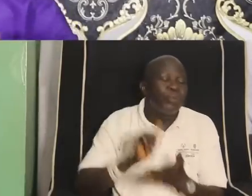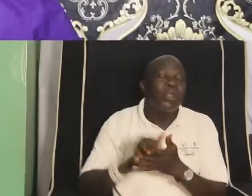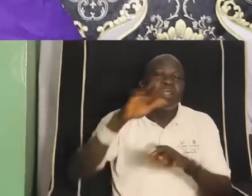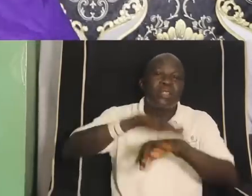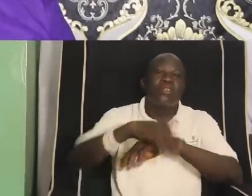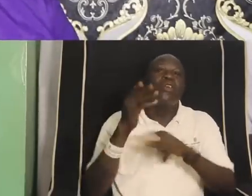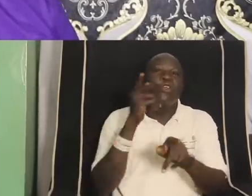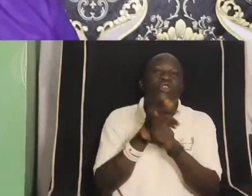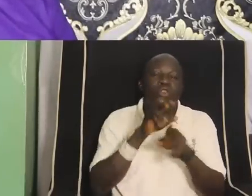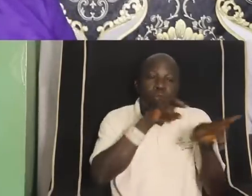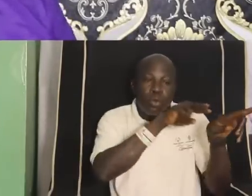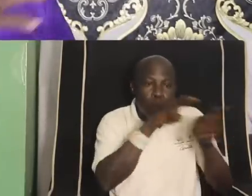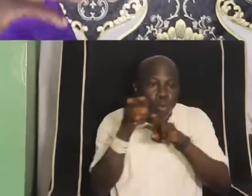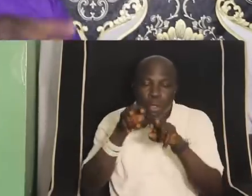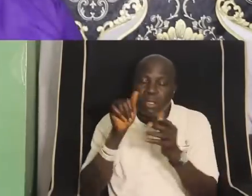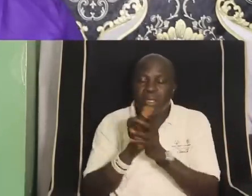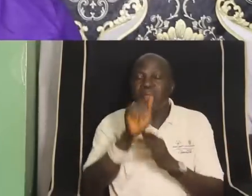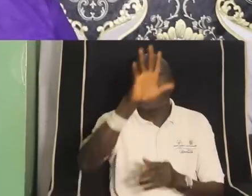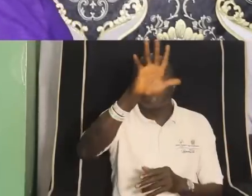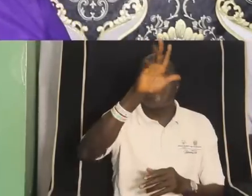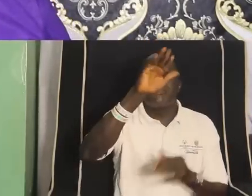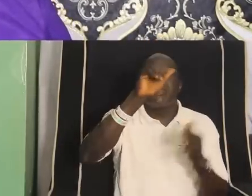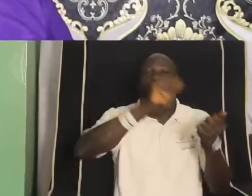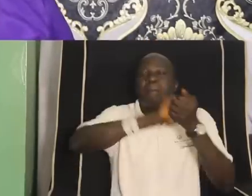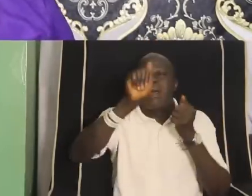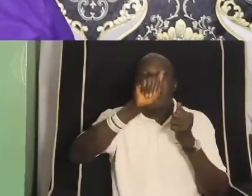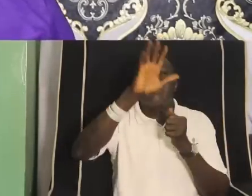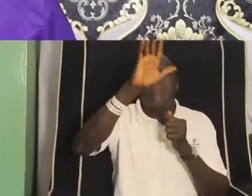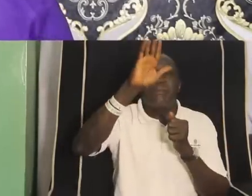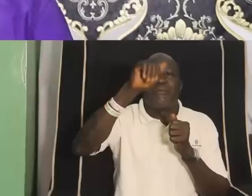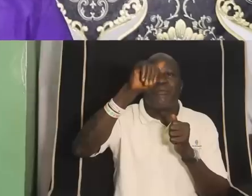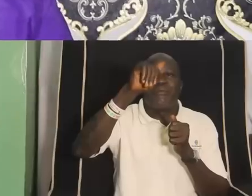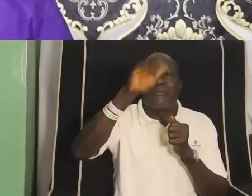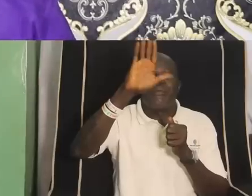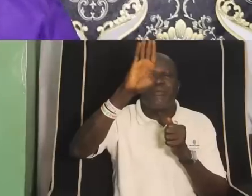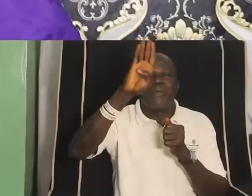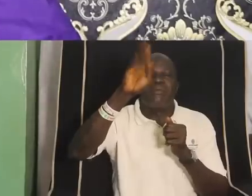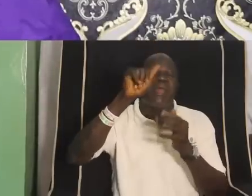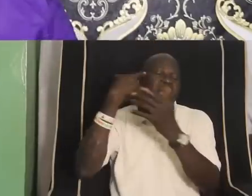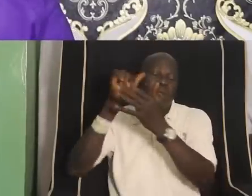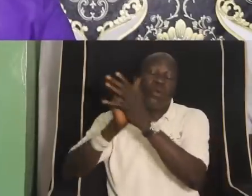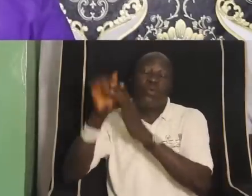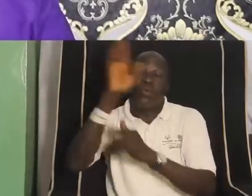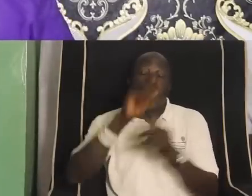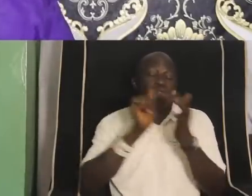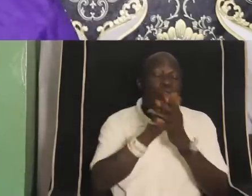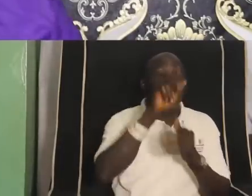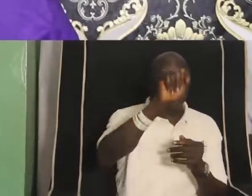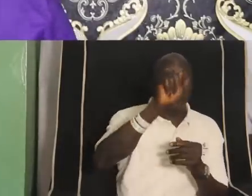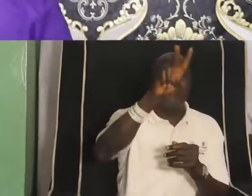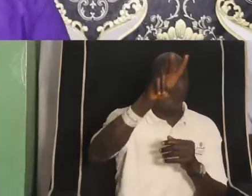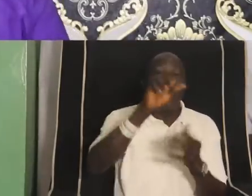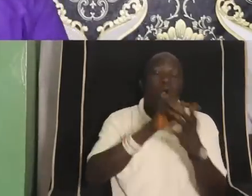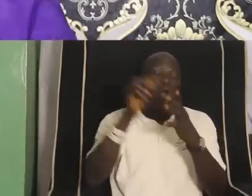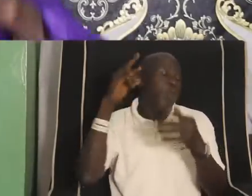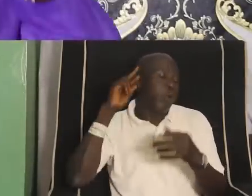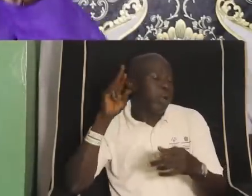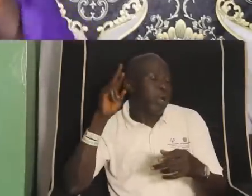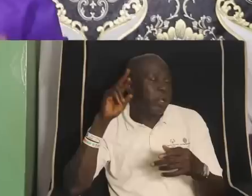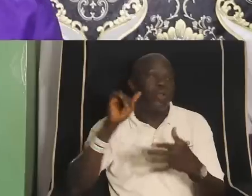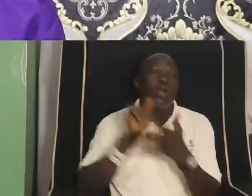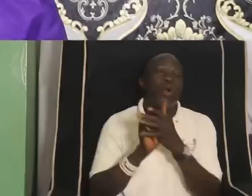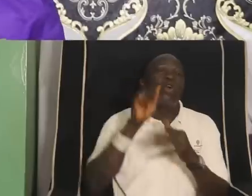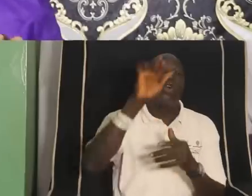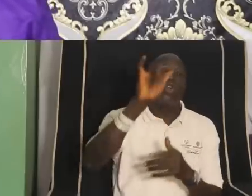ko ya ju me dogun 15 minutes past 5 open wa ri nbe you will see it bo fa wo YouTube bo fa wo TV bo ti ri o le fe gbo